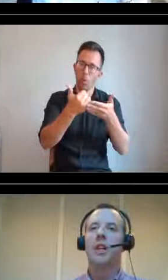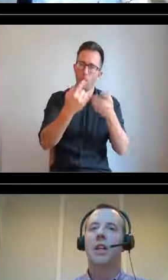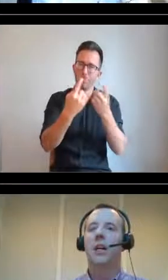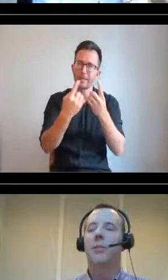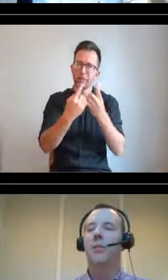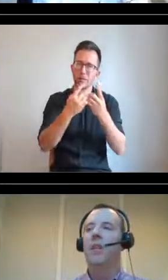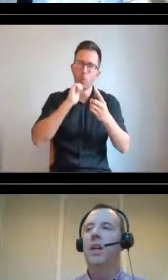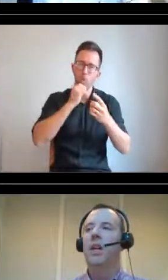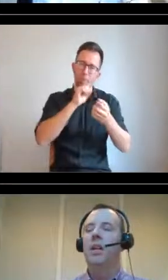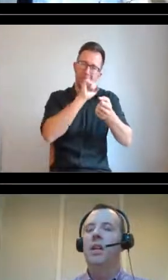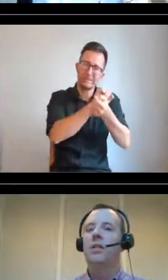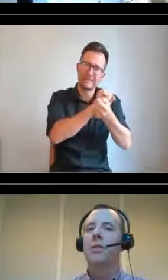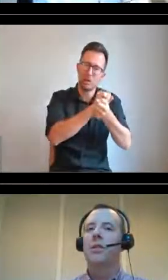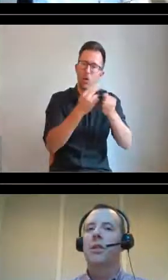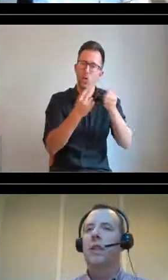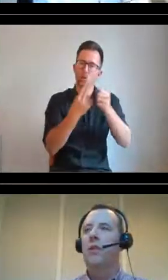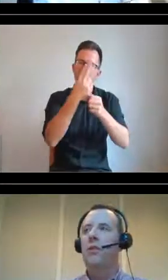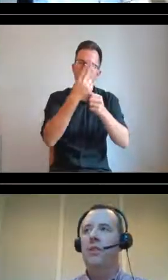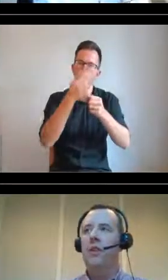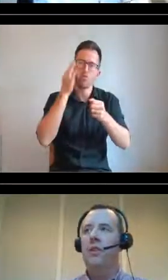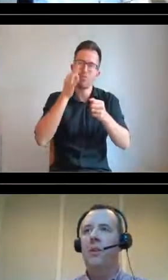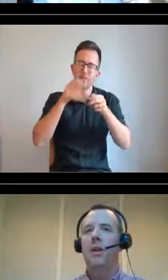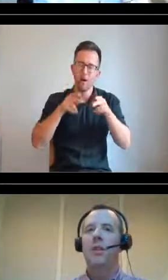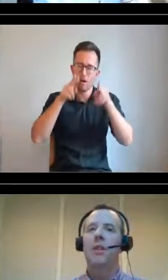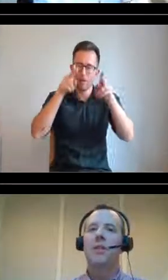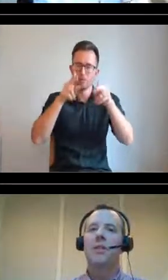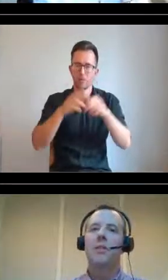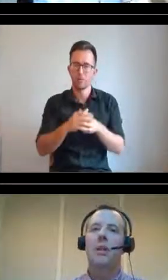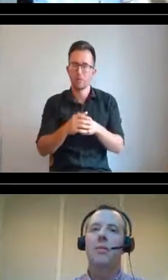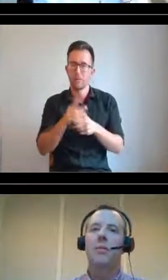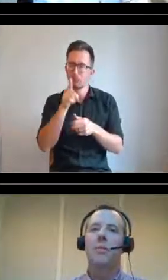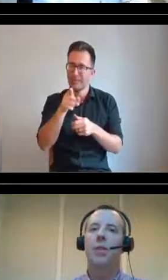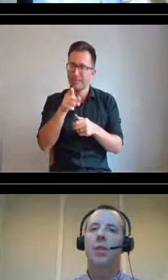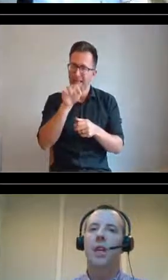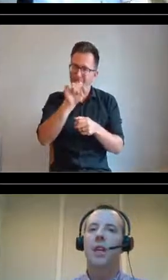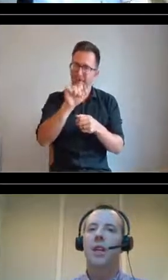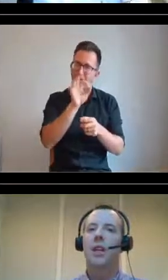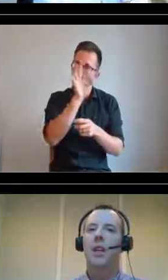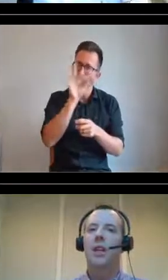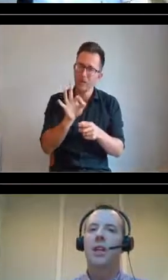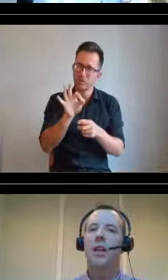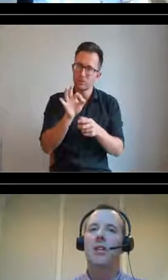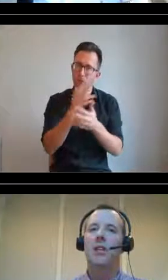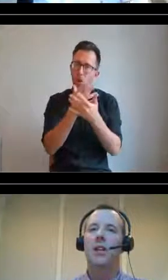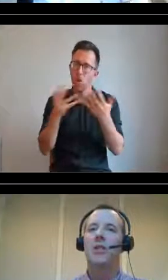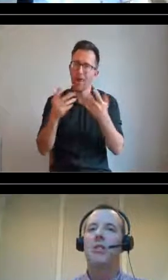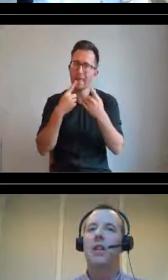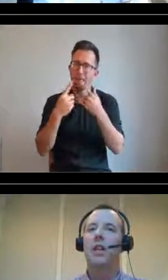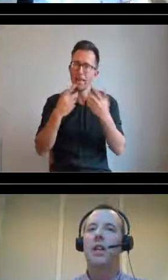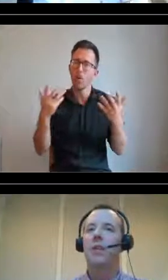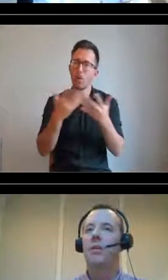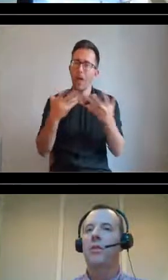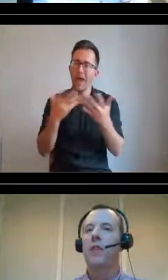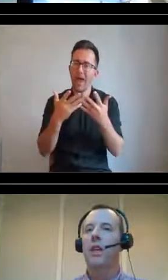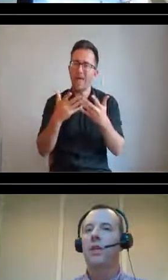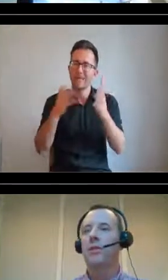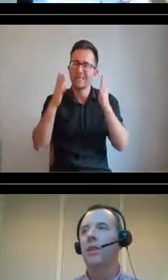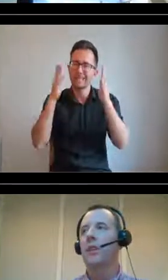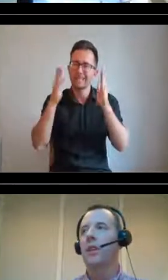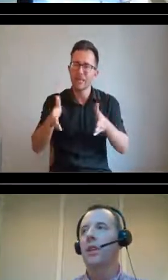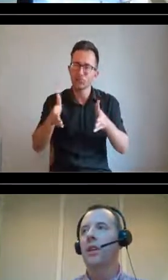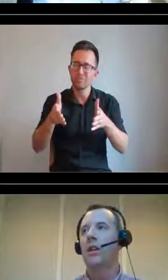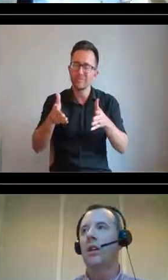sit. There's quite a lot of information about this within the statutory and